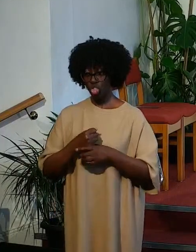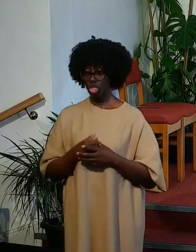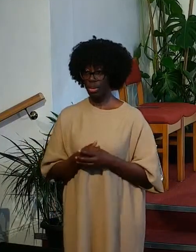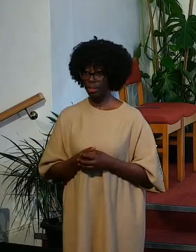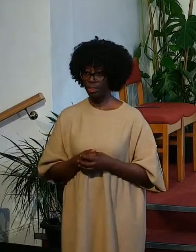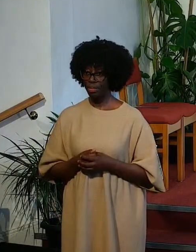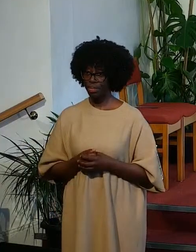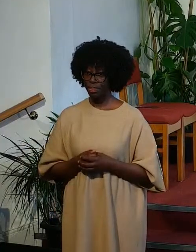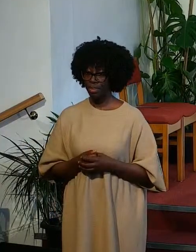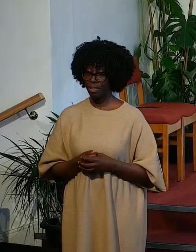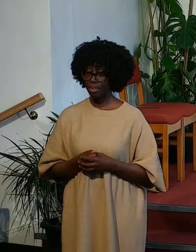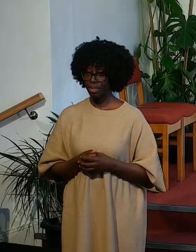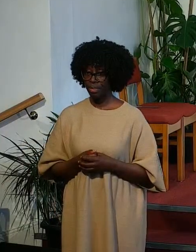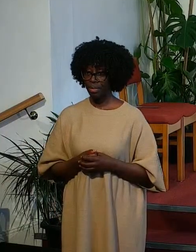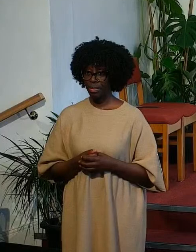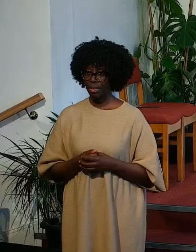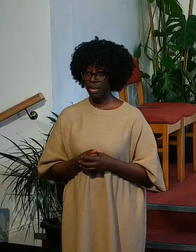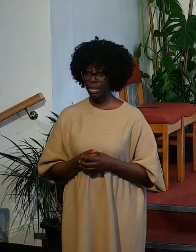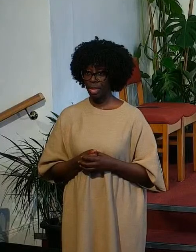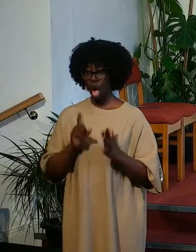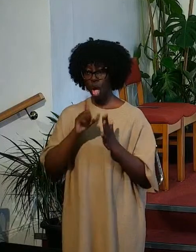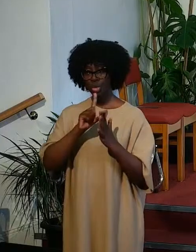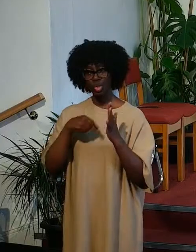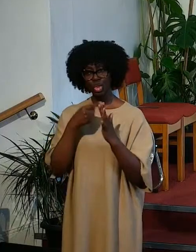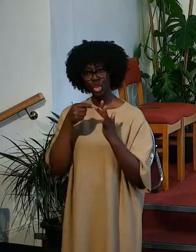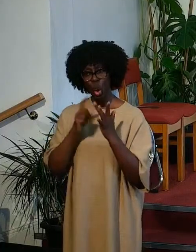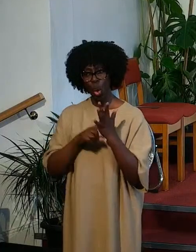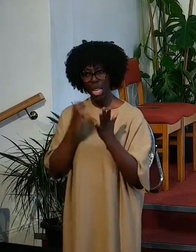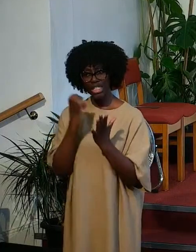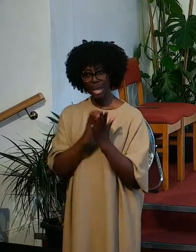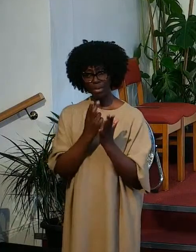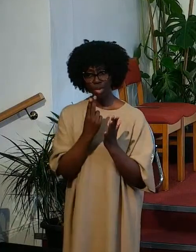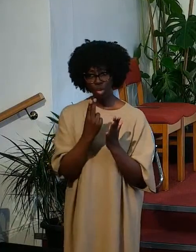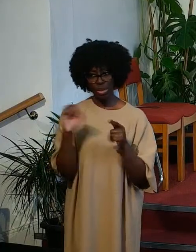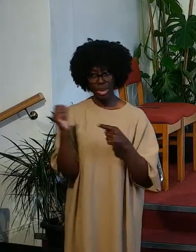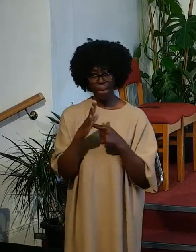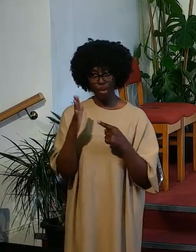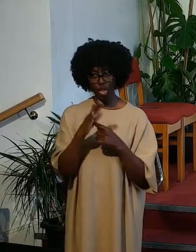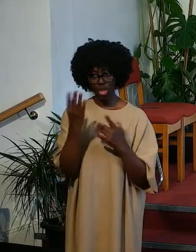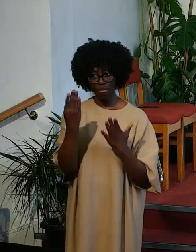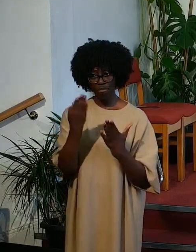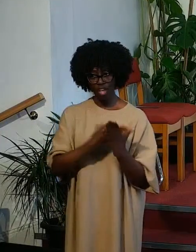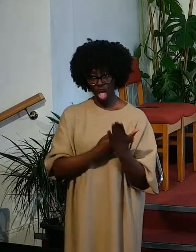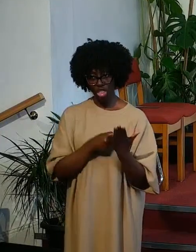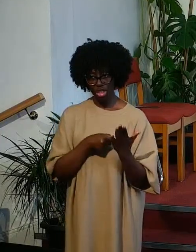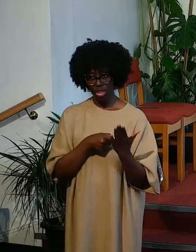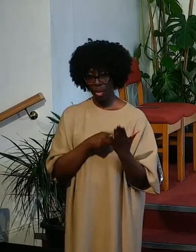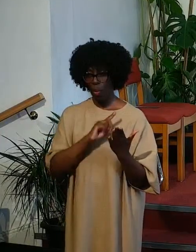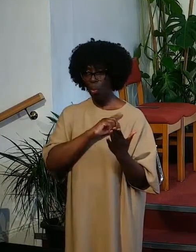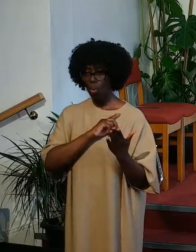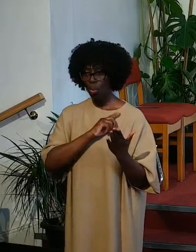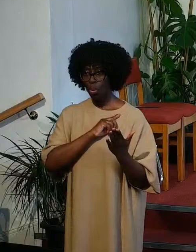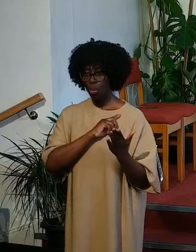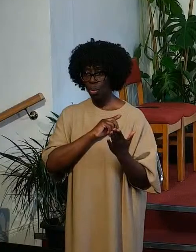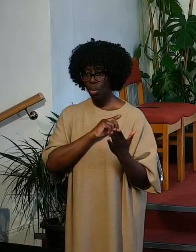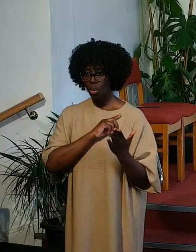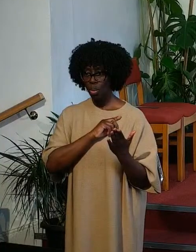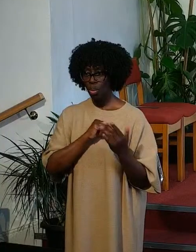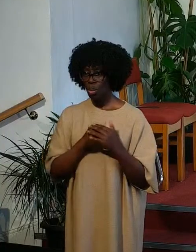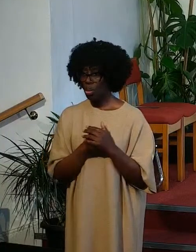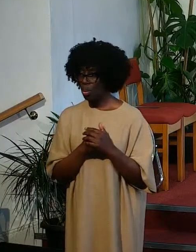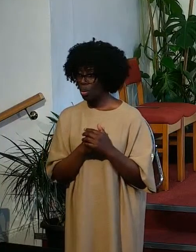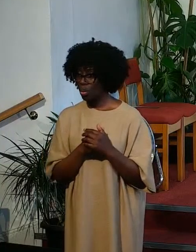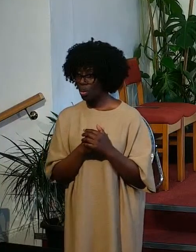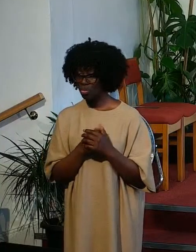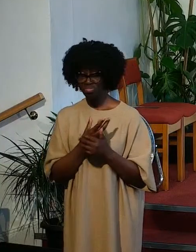mentioned this verse from Joel chapter 2, which is quite important. That even though some of us would have made